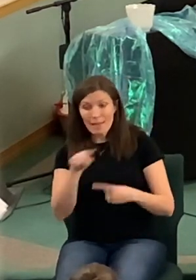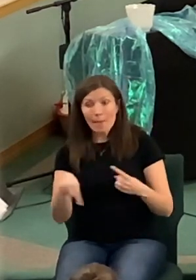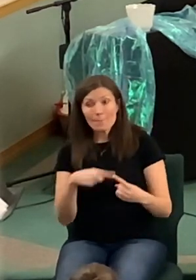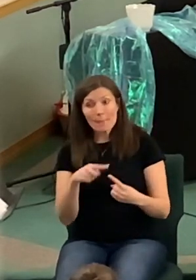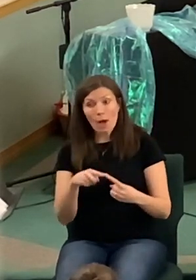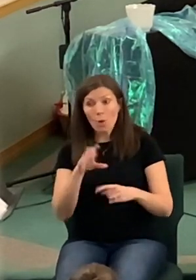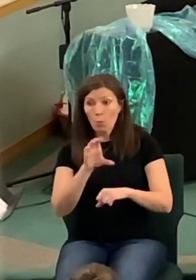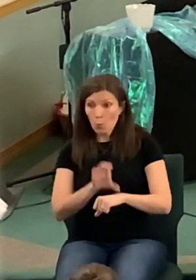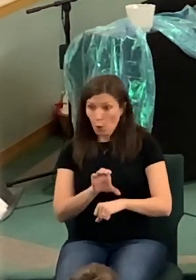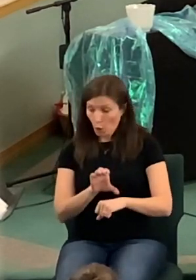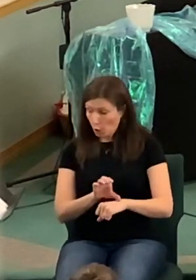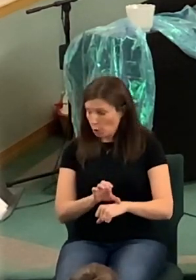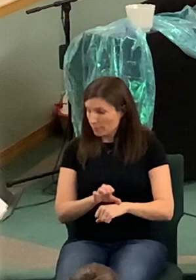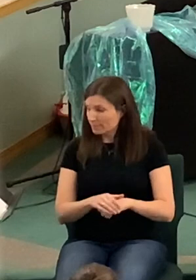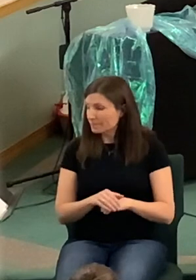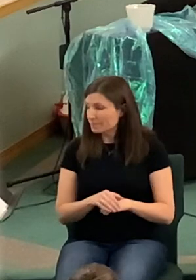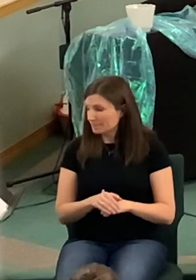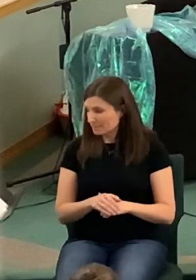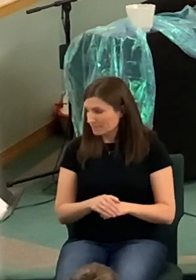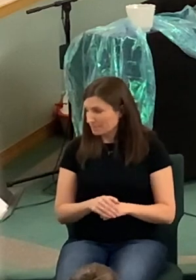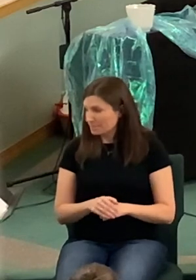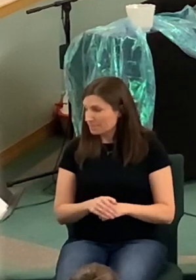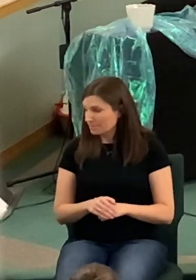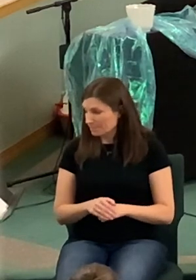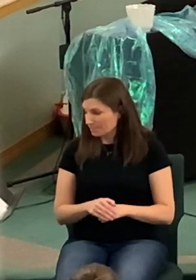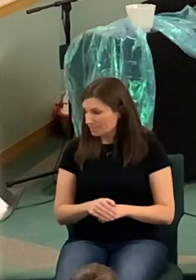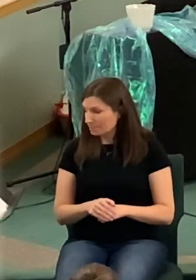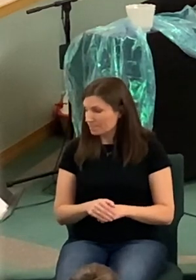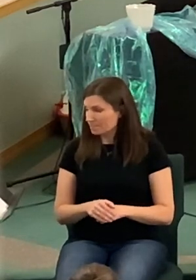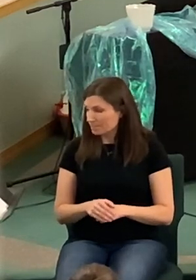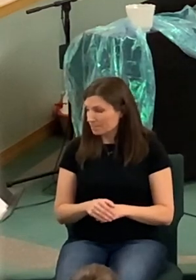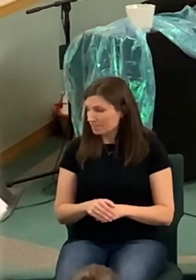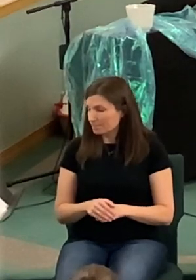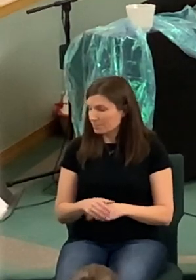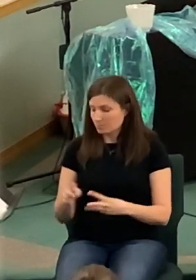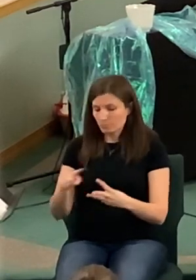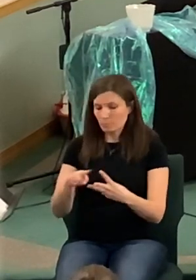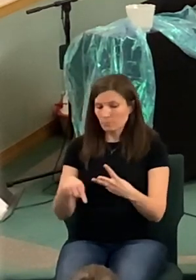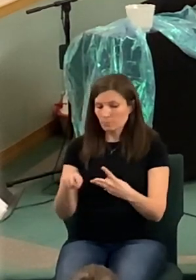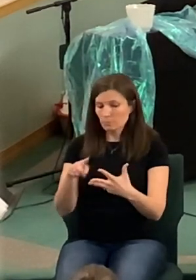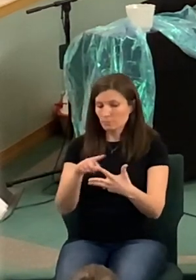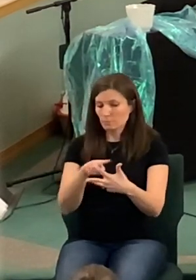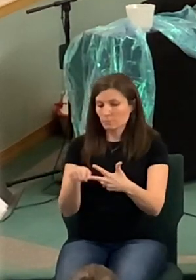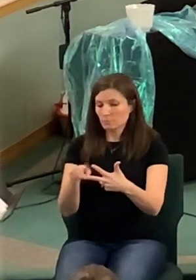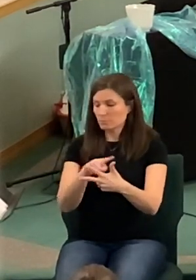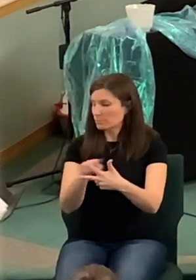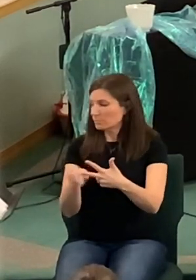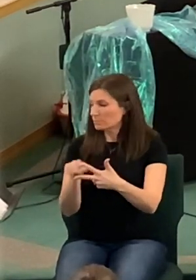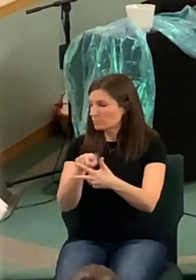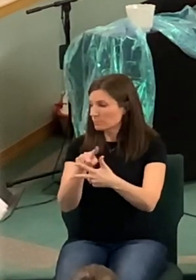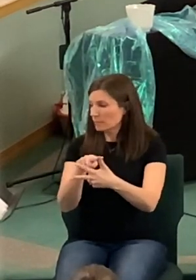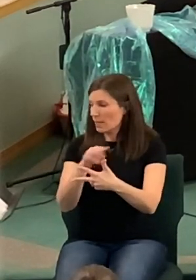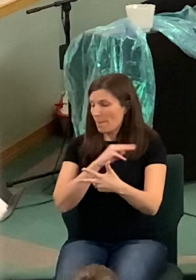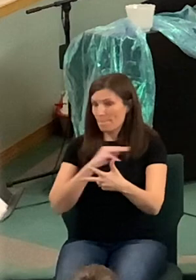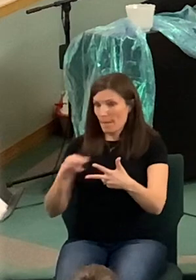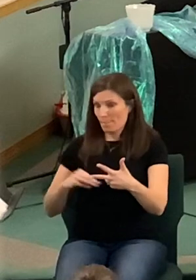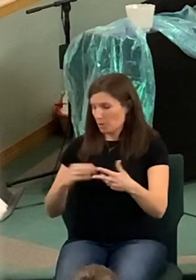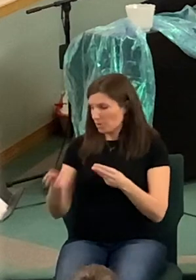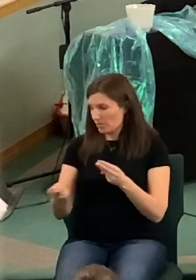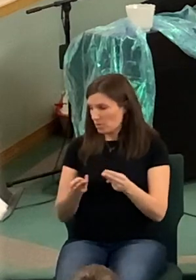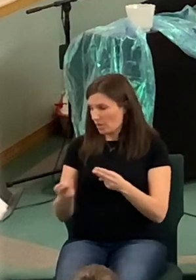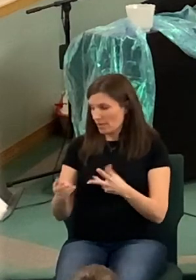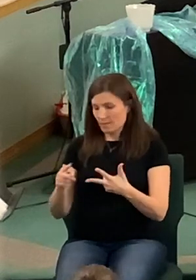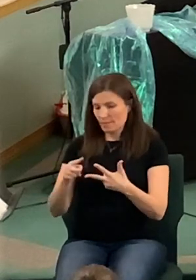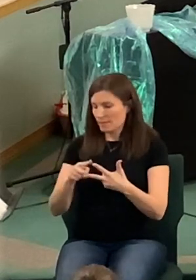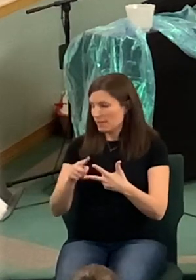the members of service that there are, these two different groups or members of service. The manner of service, and lastly,